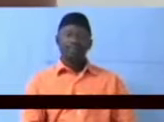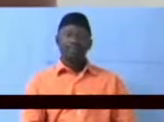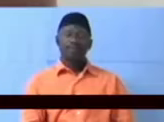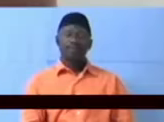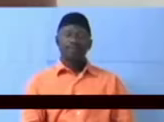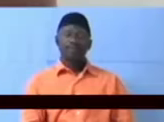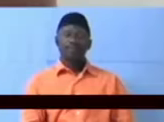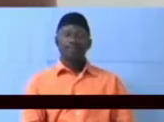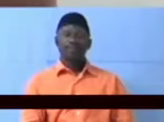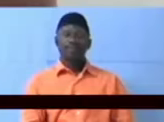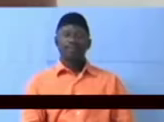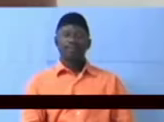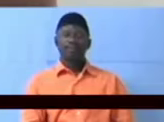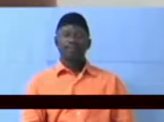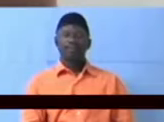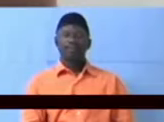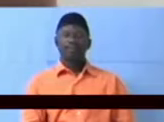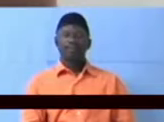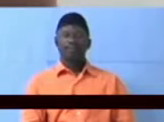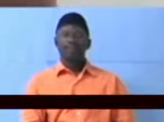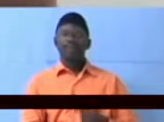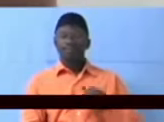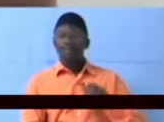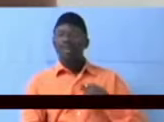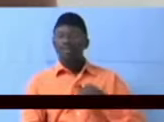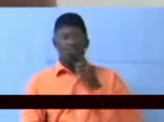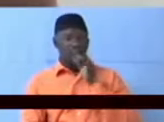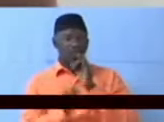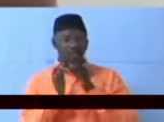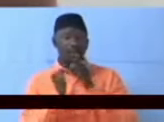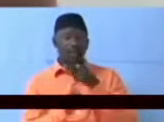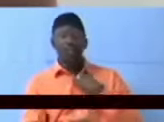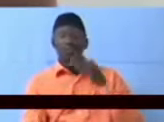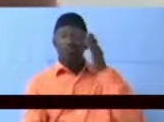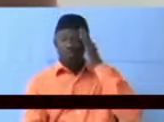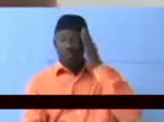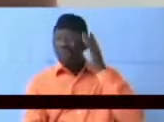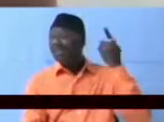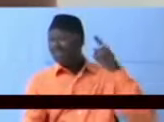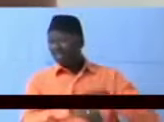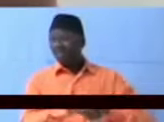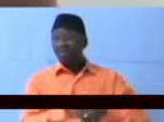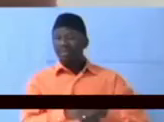I knew at the time that it was a risky decision to